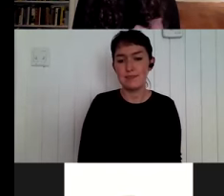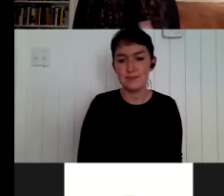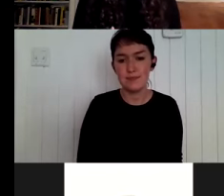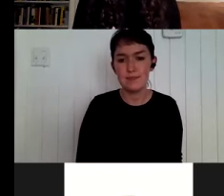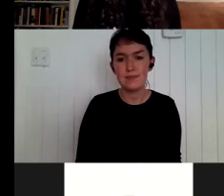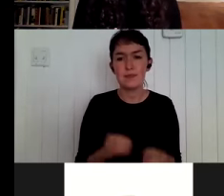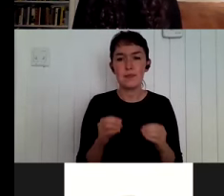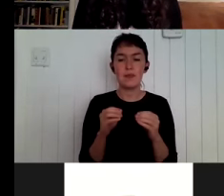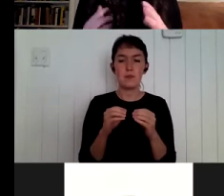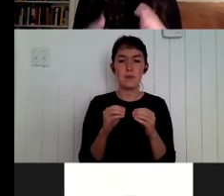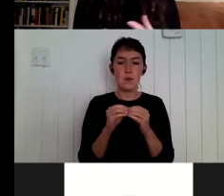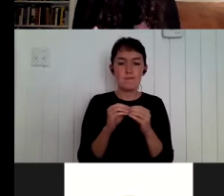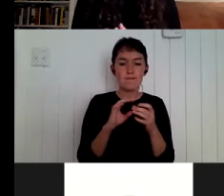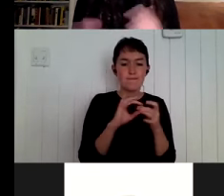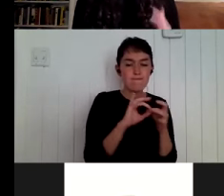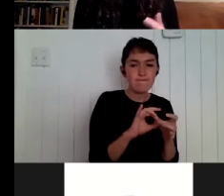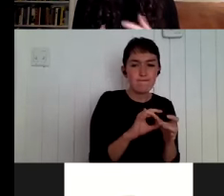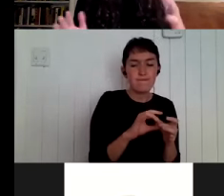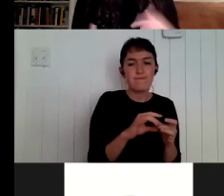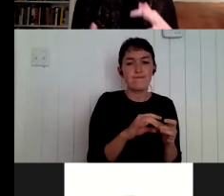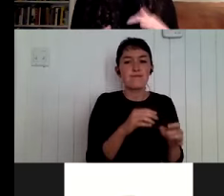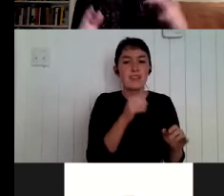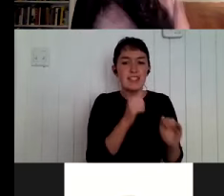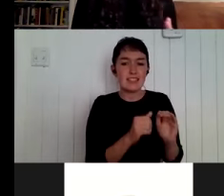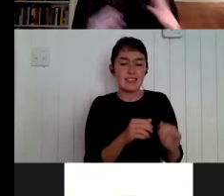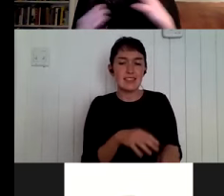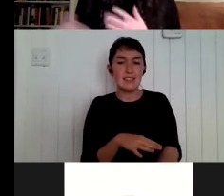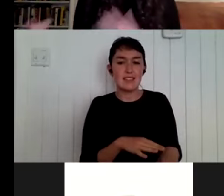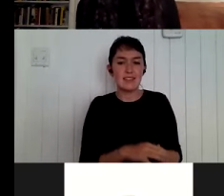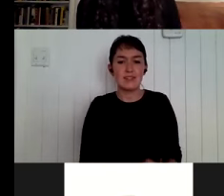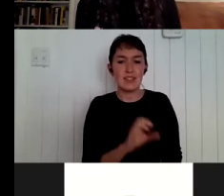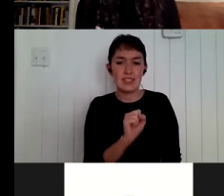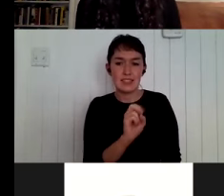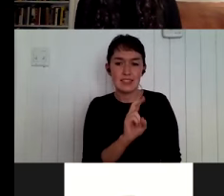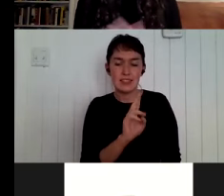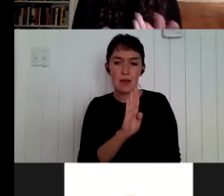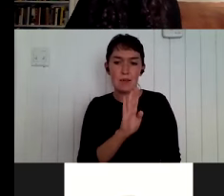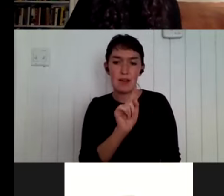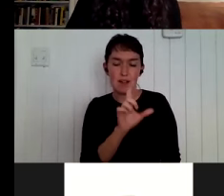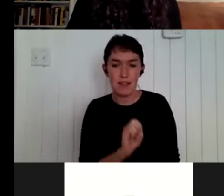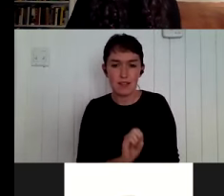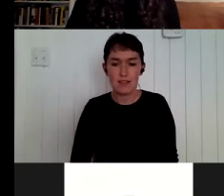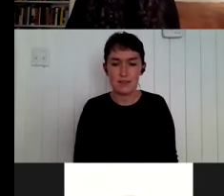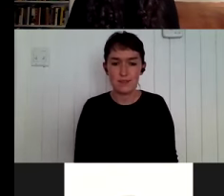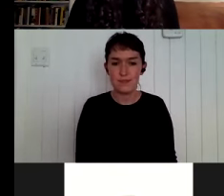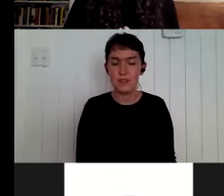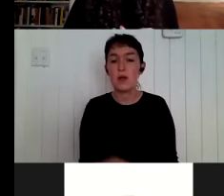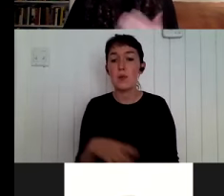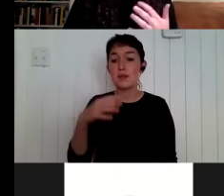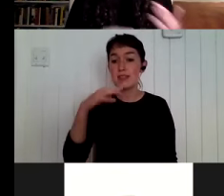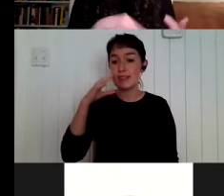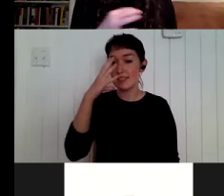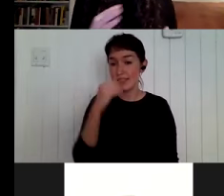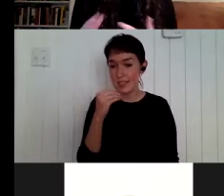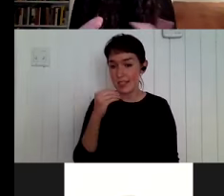nuanced ways. Generally, it's not as simple to just say that sleep benefits memory. Instead, it seems like